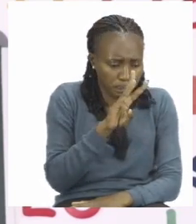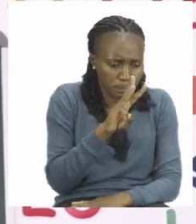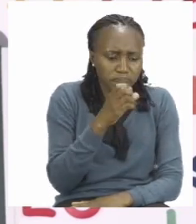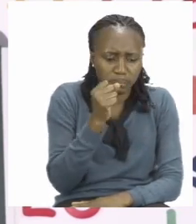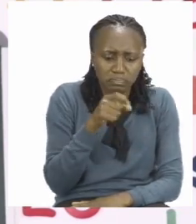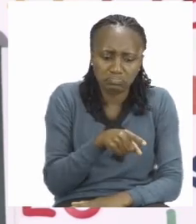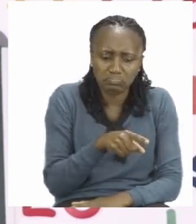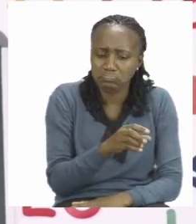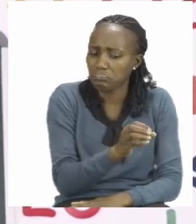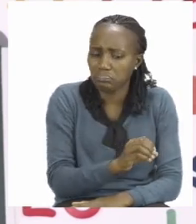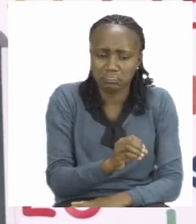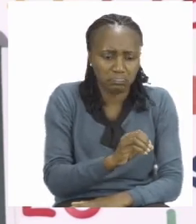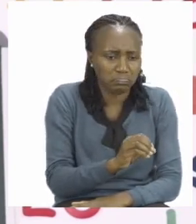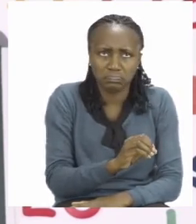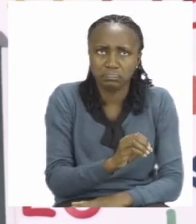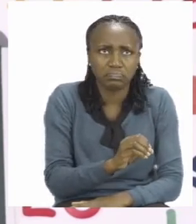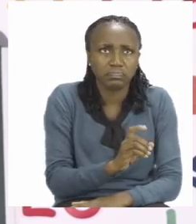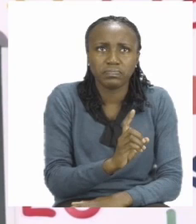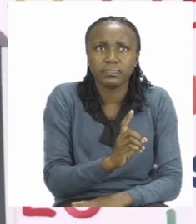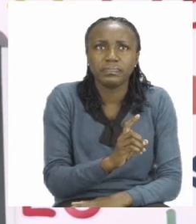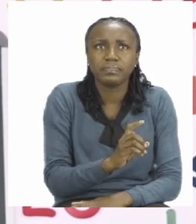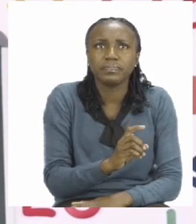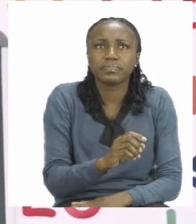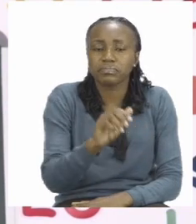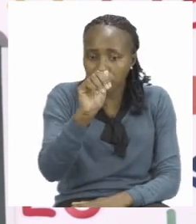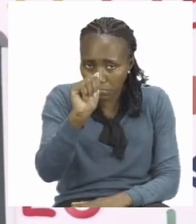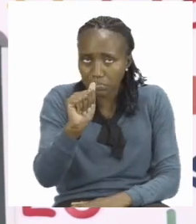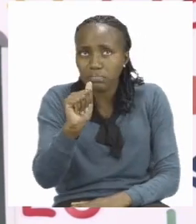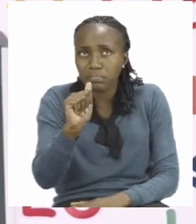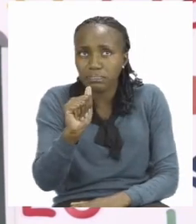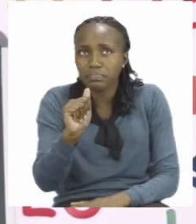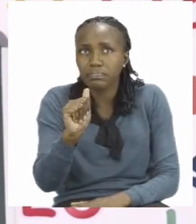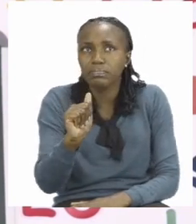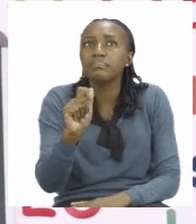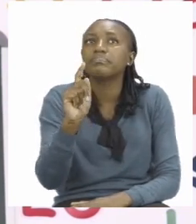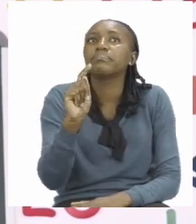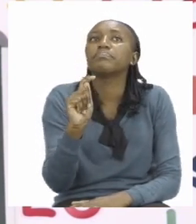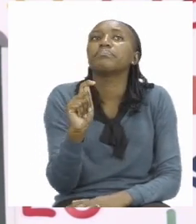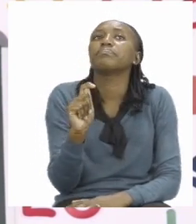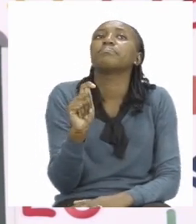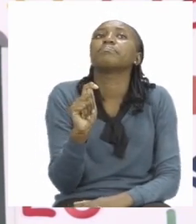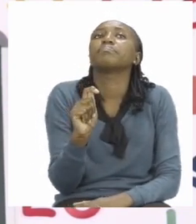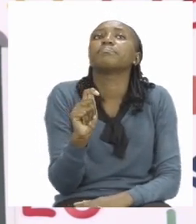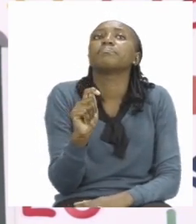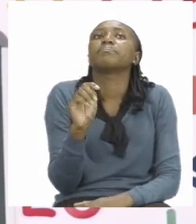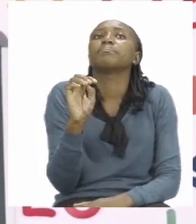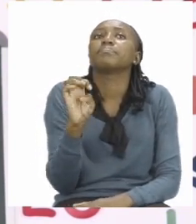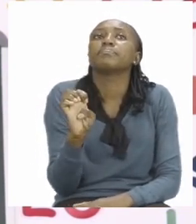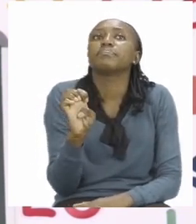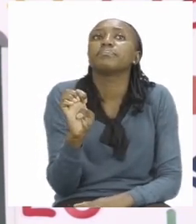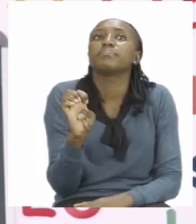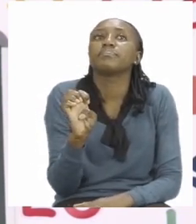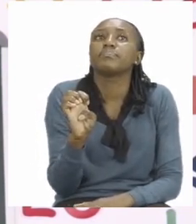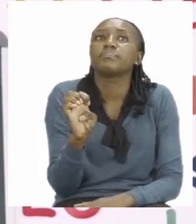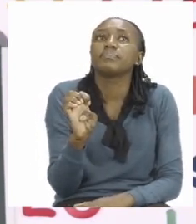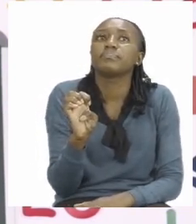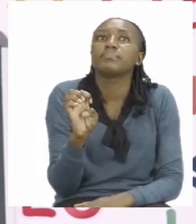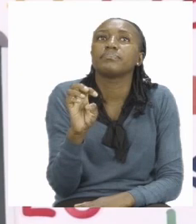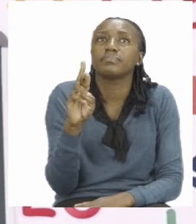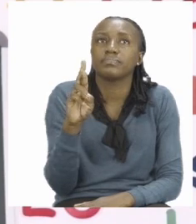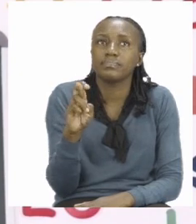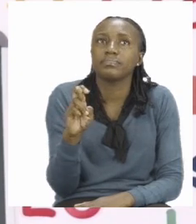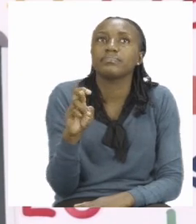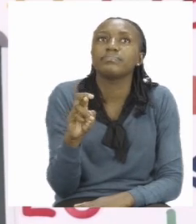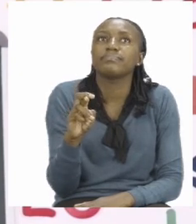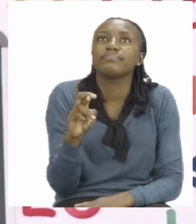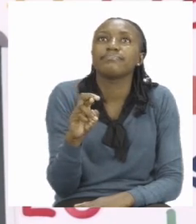a W here, an A here, a T here, and an R. So we